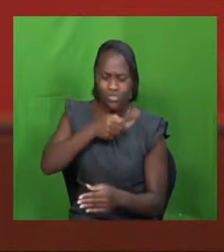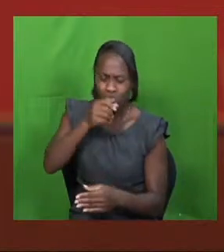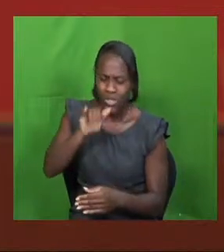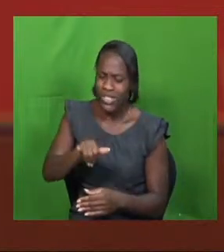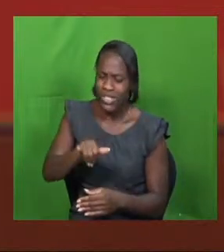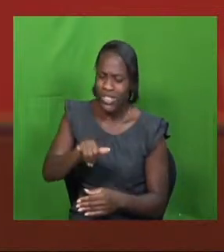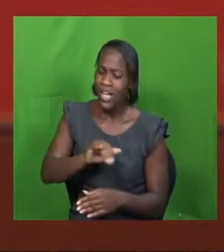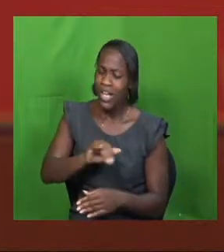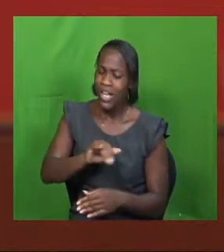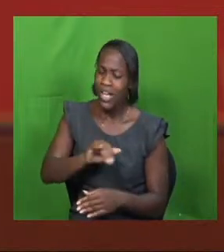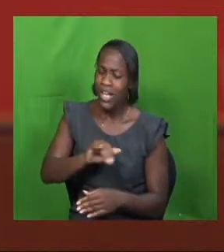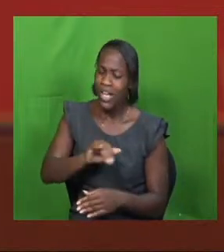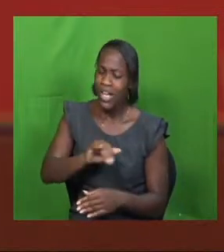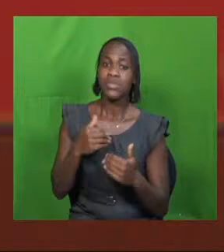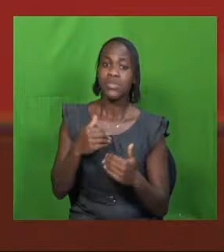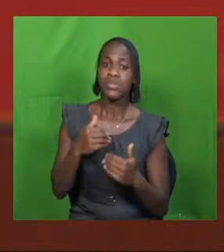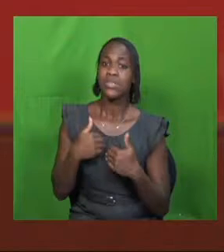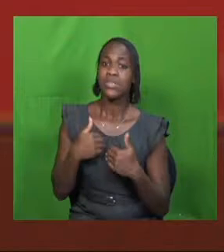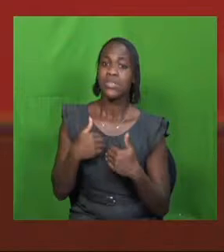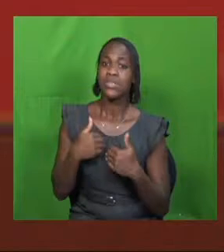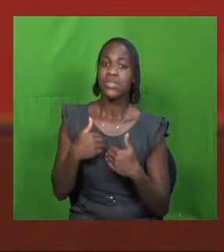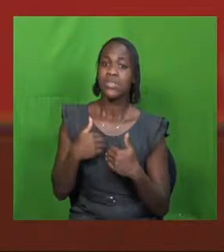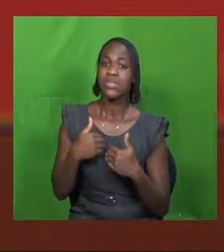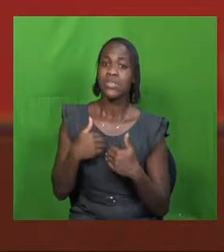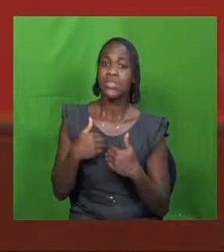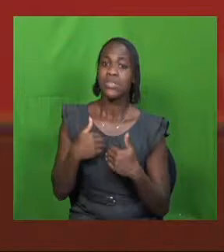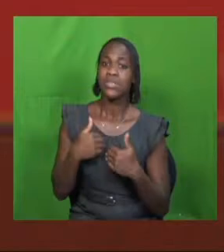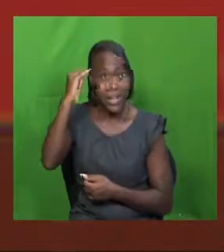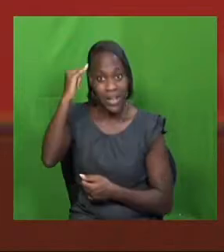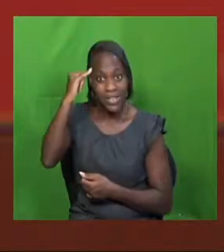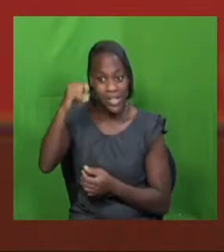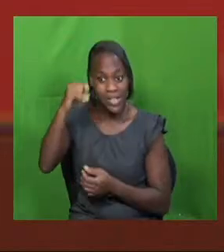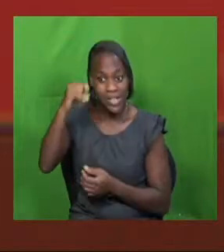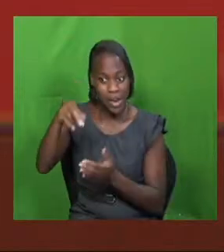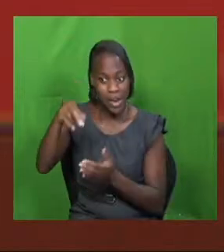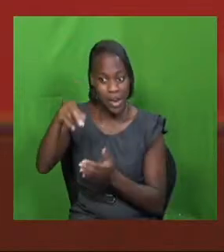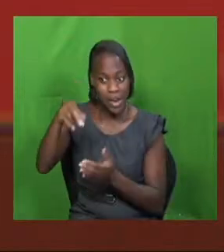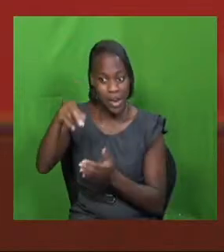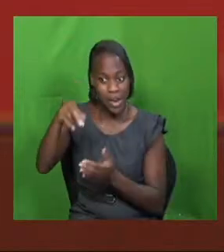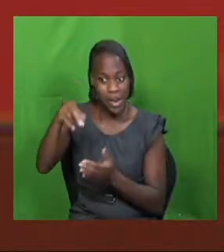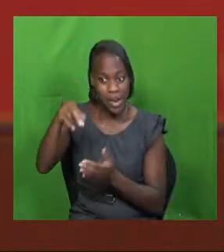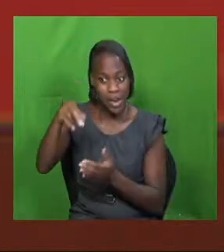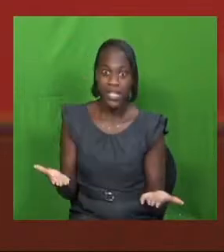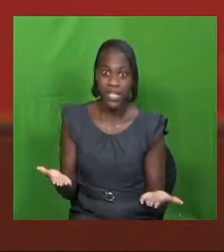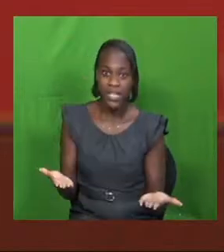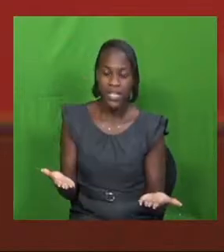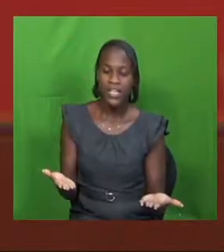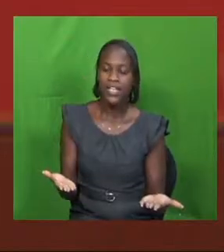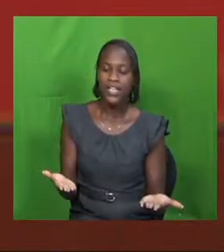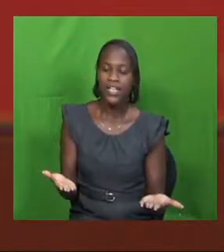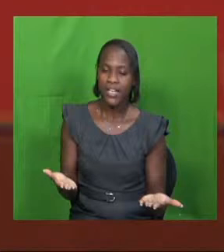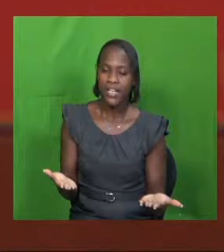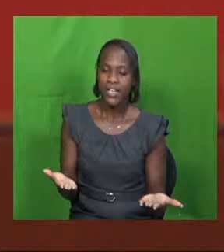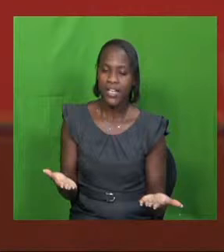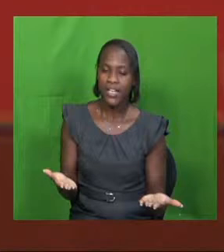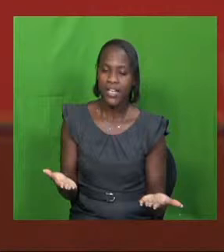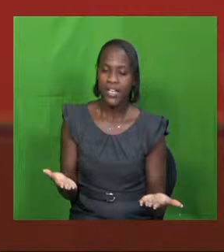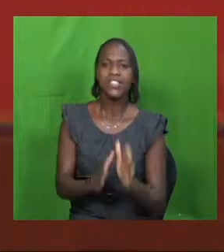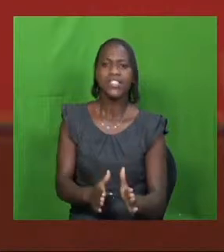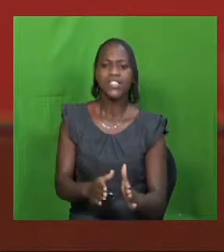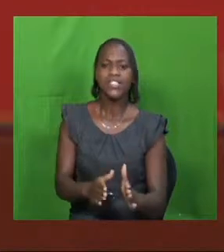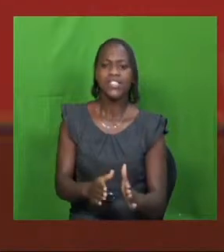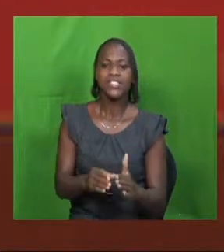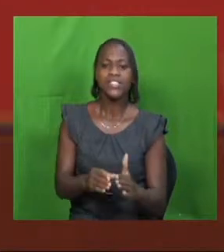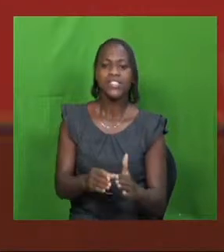report. But the intention of bringing the report is for the leadership to lead the House and to be able to convince the